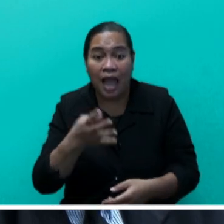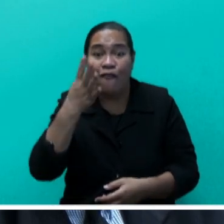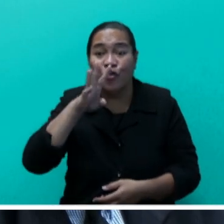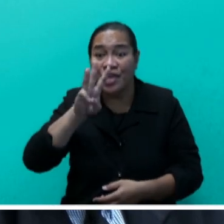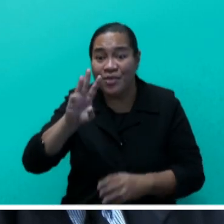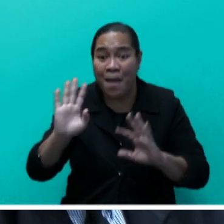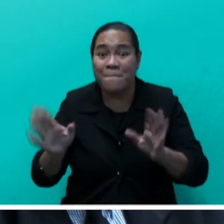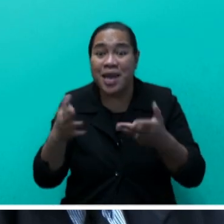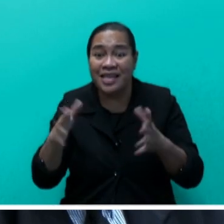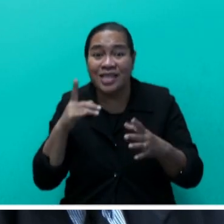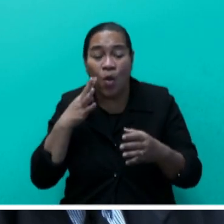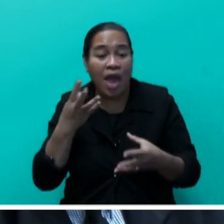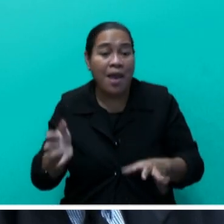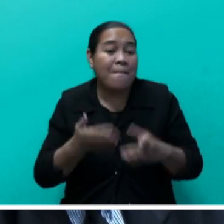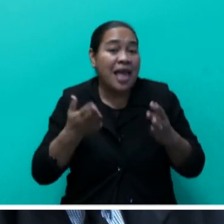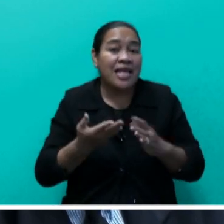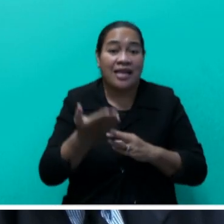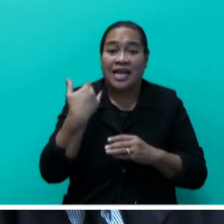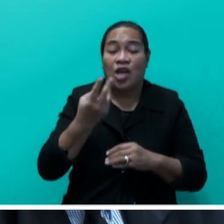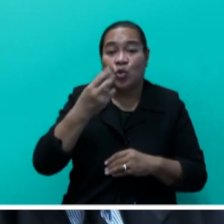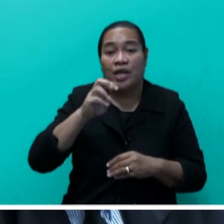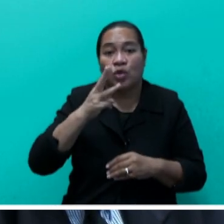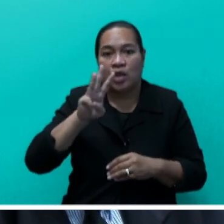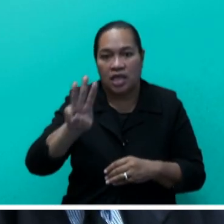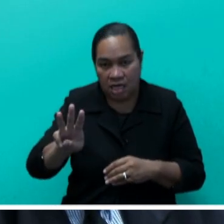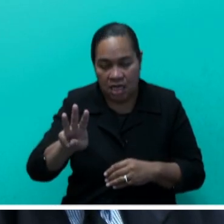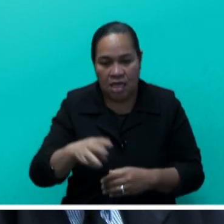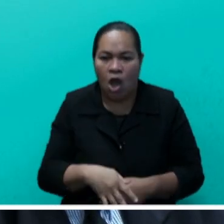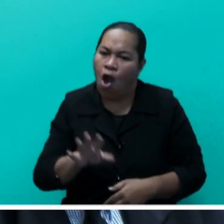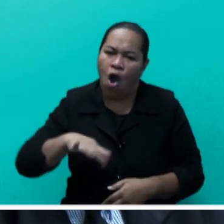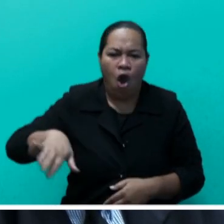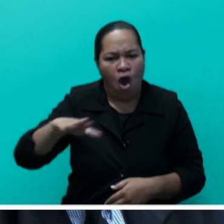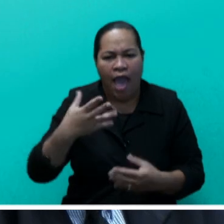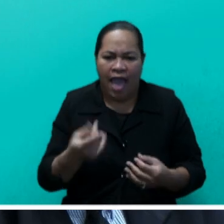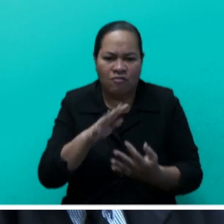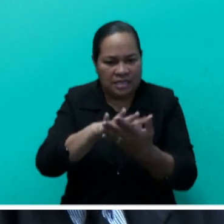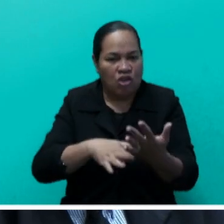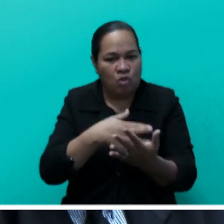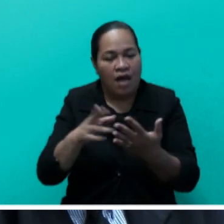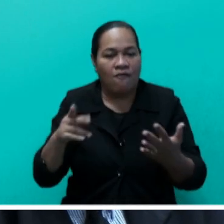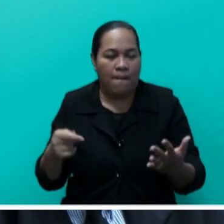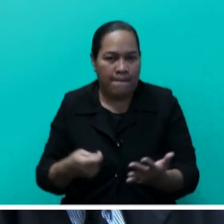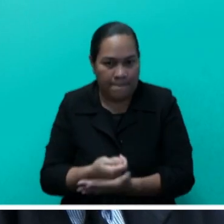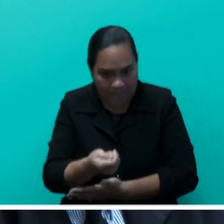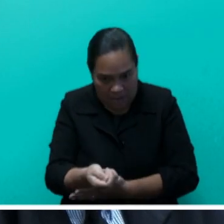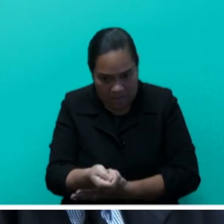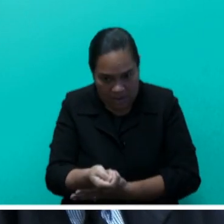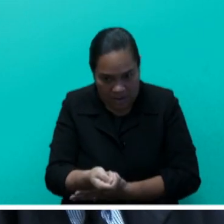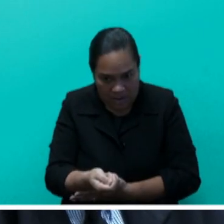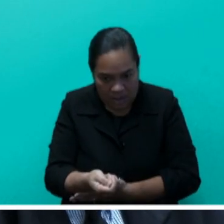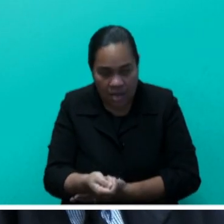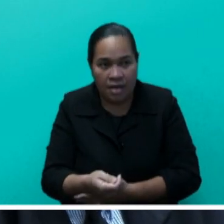players engaged in 2023, all have been given a schedule of payments that disclose the